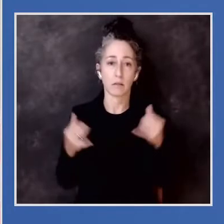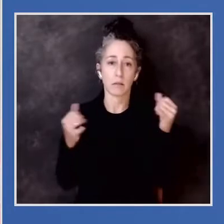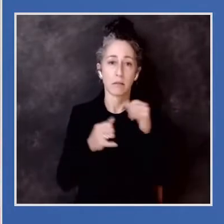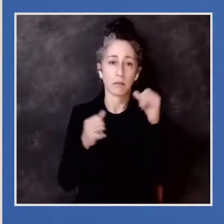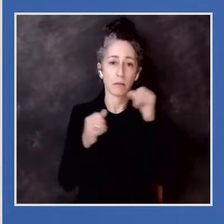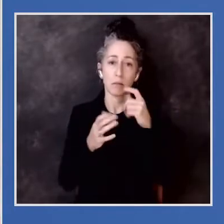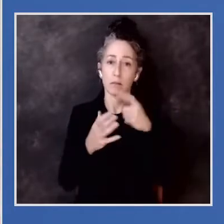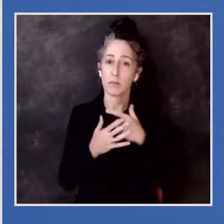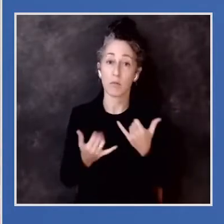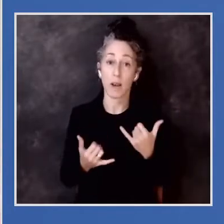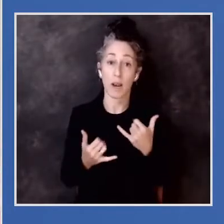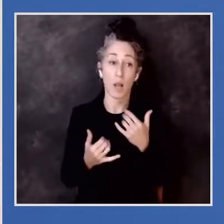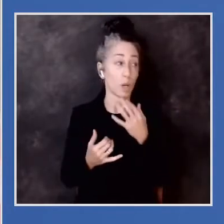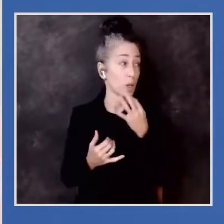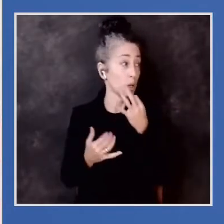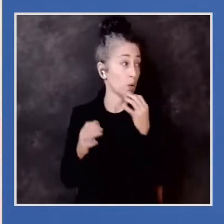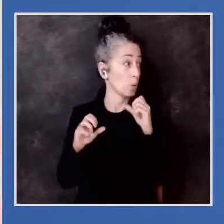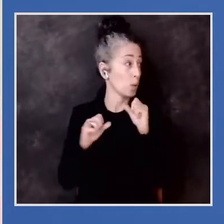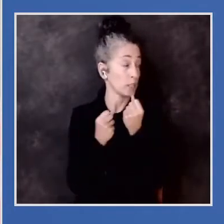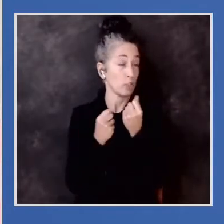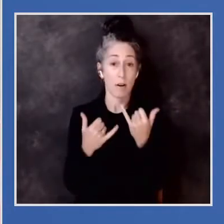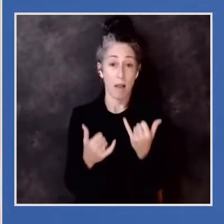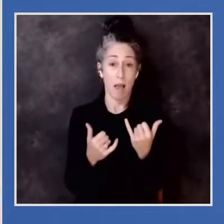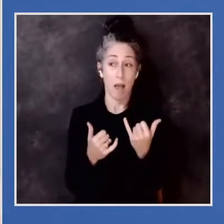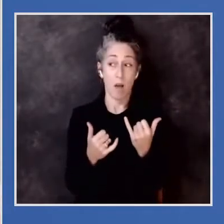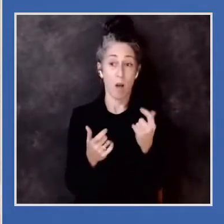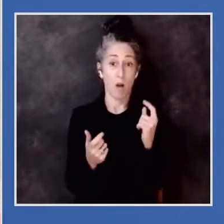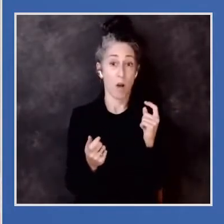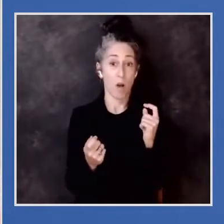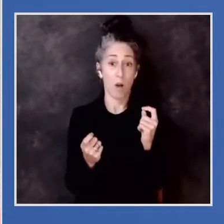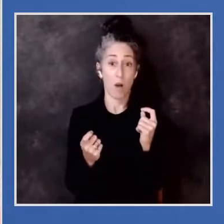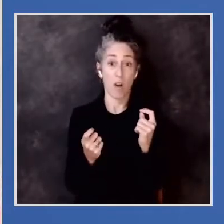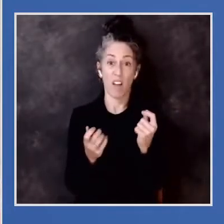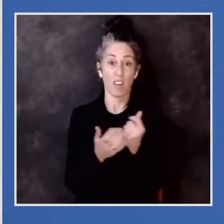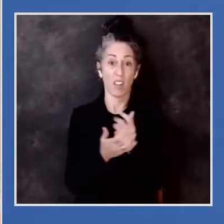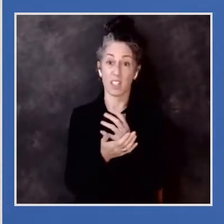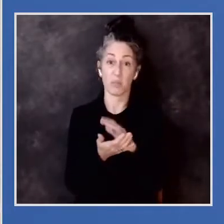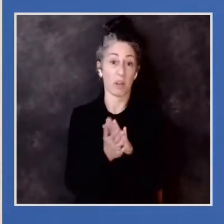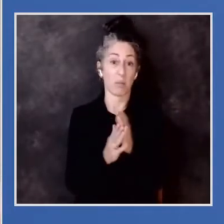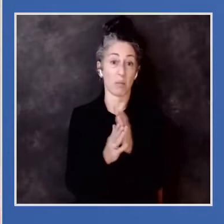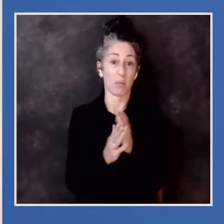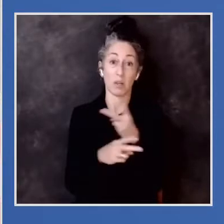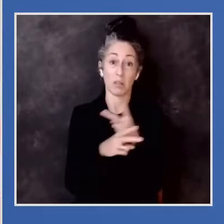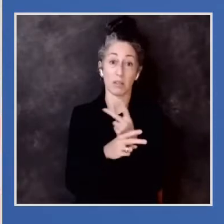hand, it's getting worse. Just last Friday,